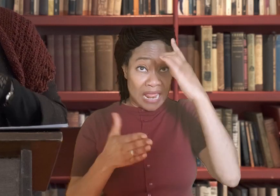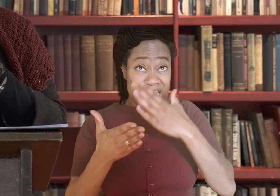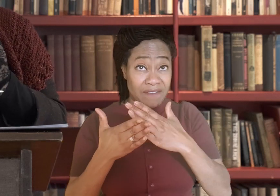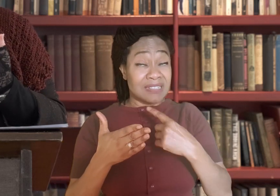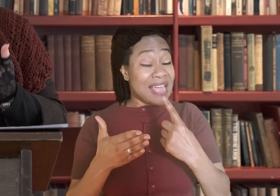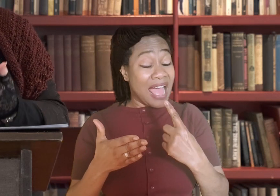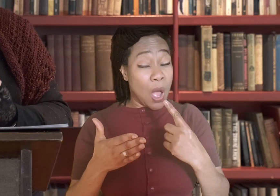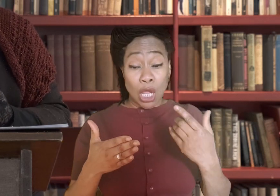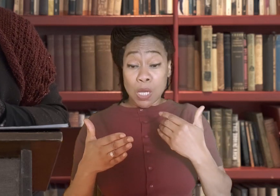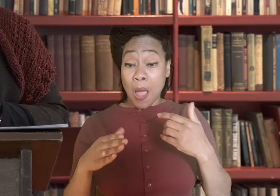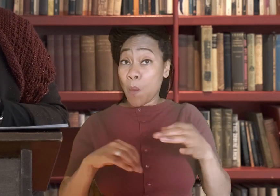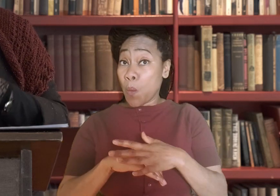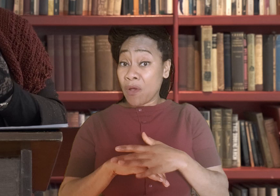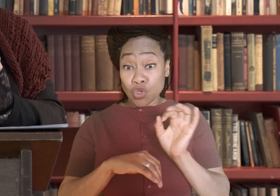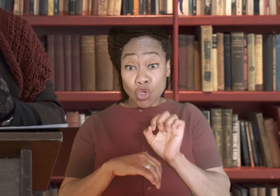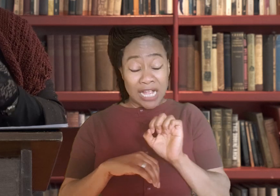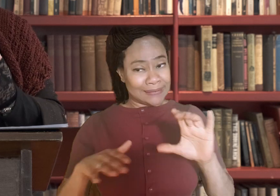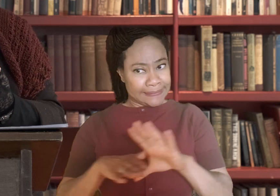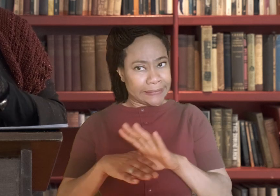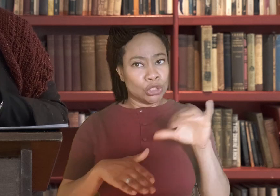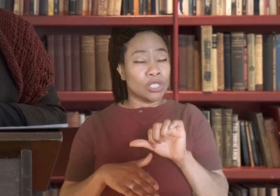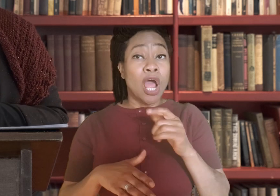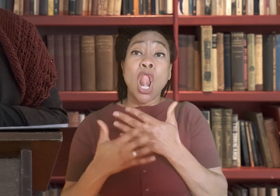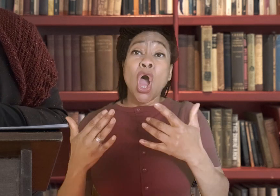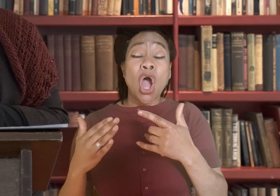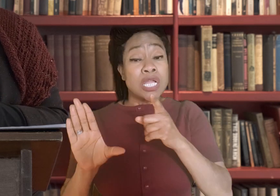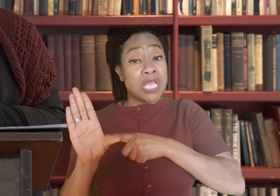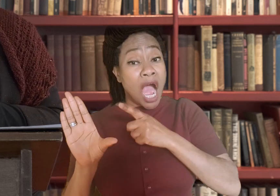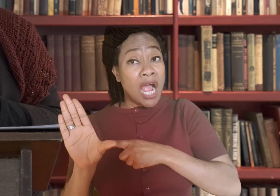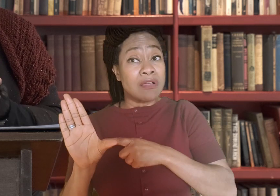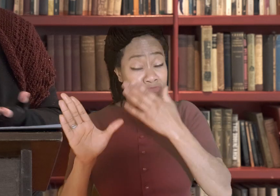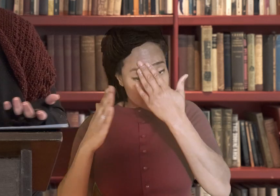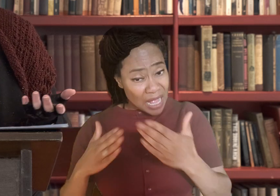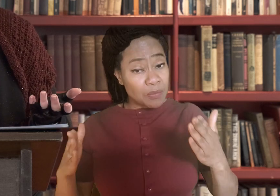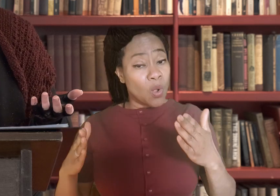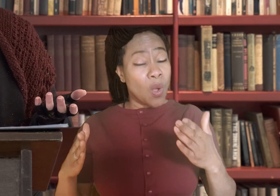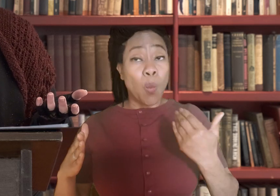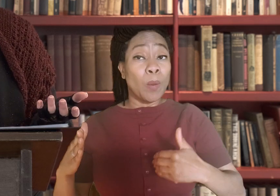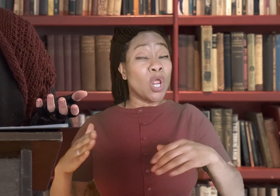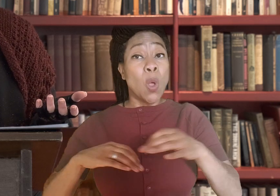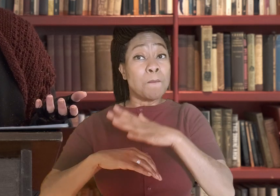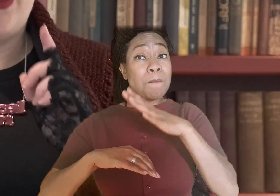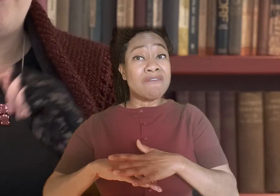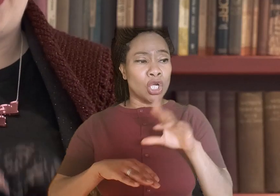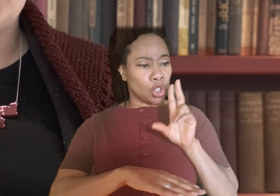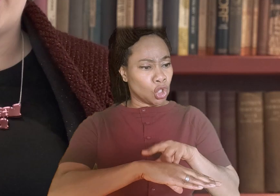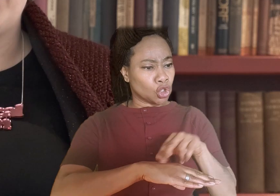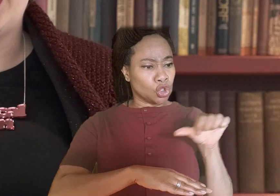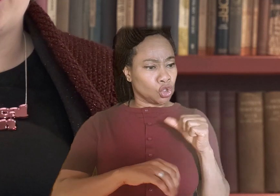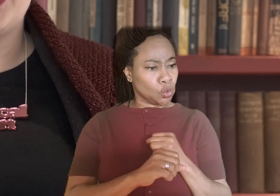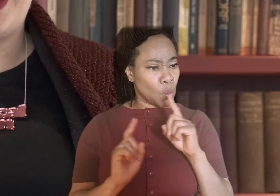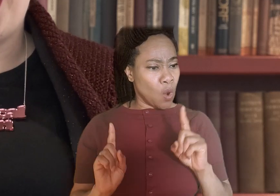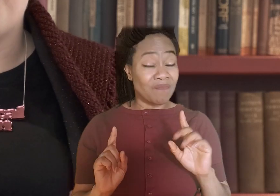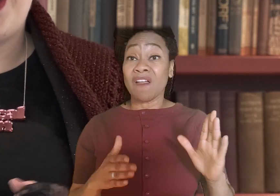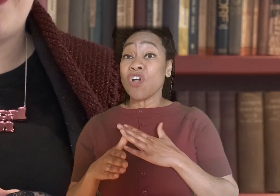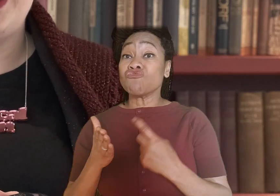sex, and since a lot of hysterical patients were young, respectable, unmarried women, what were doctors to do? Well, the first